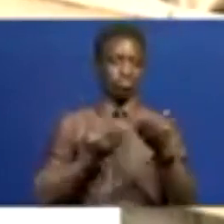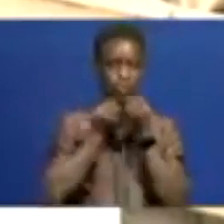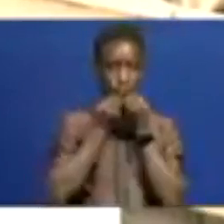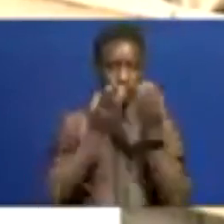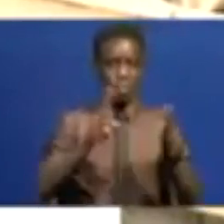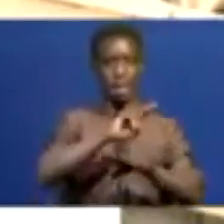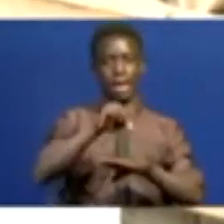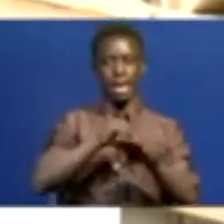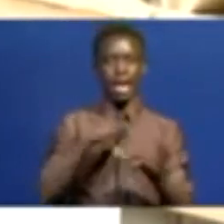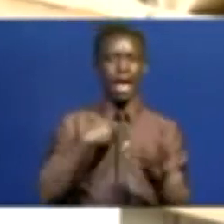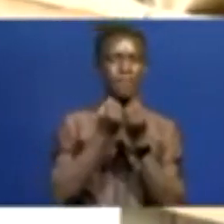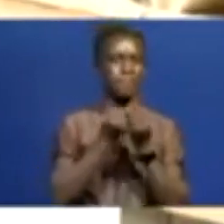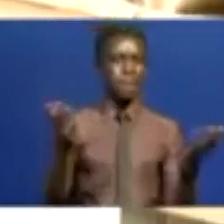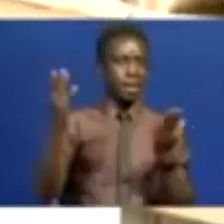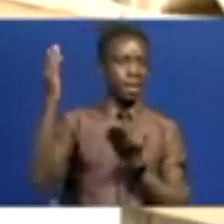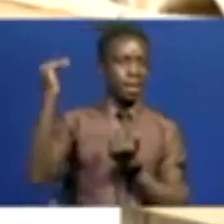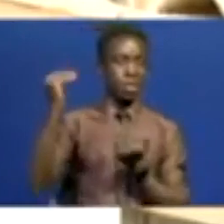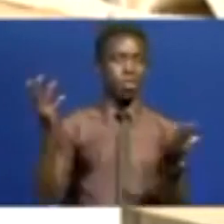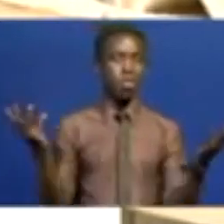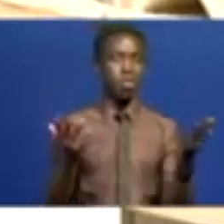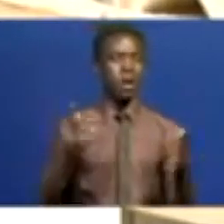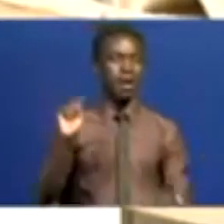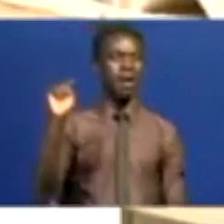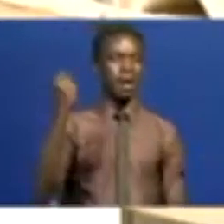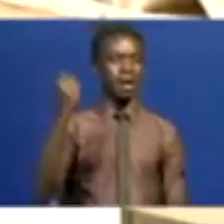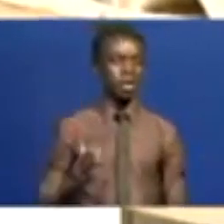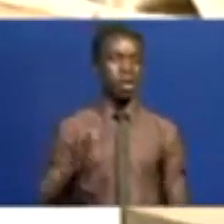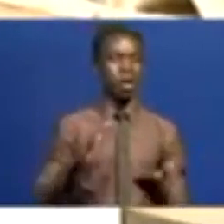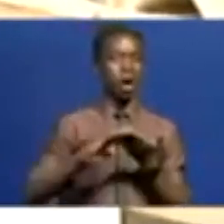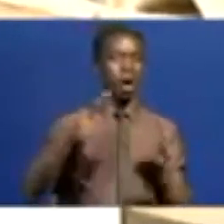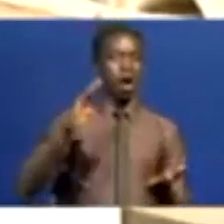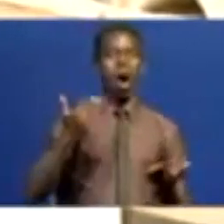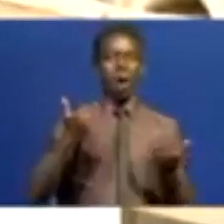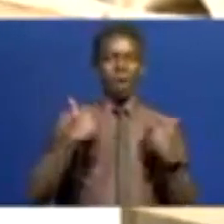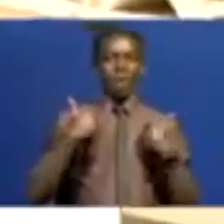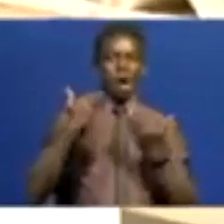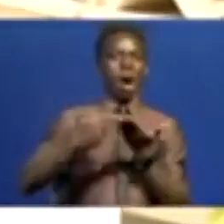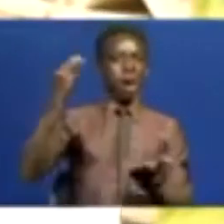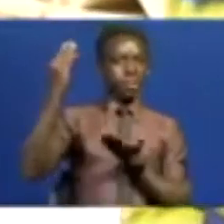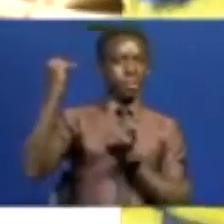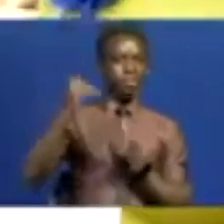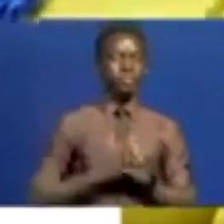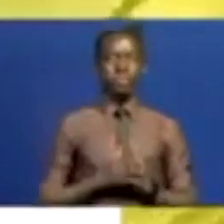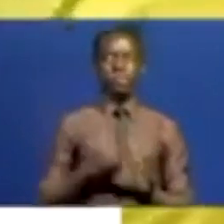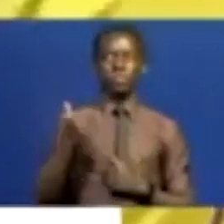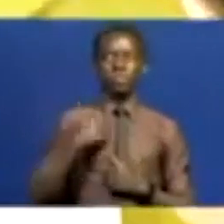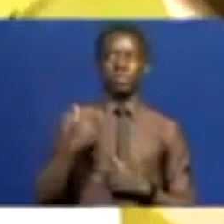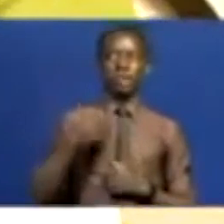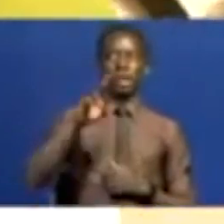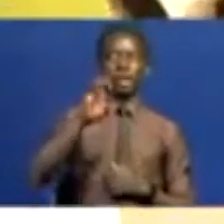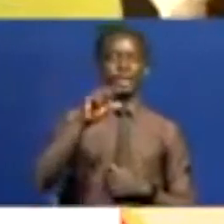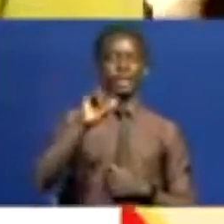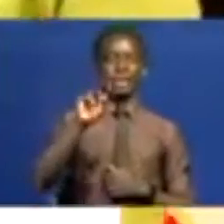obviously the expectations amongst Kenyans are high, and I'm joined by Regina, my colleague, who having, you know, a kind of tete-a-tete